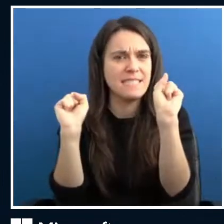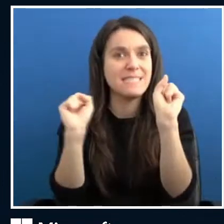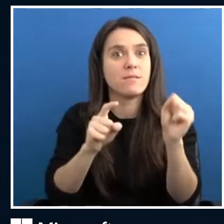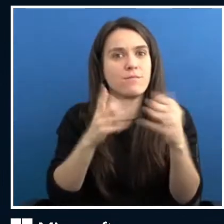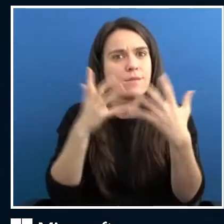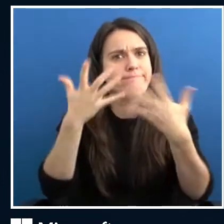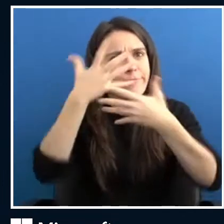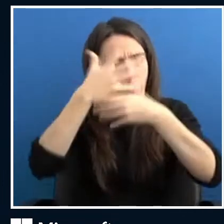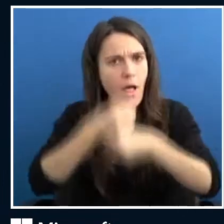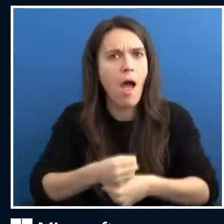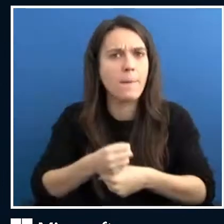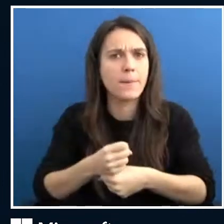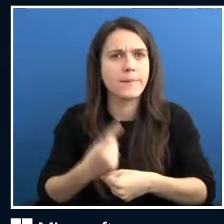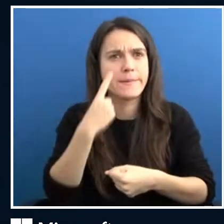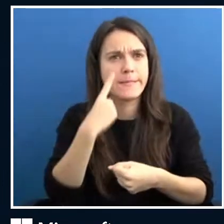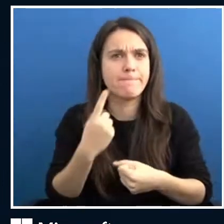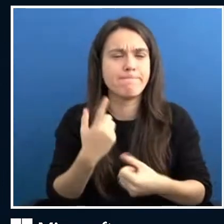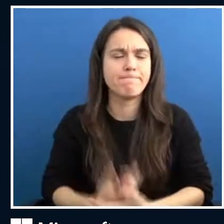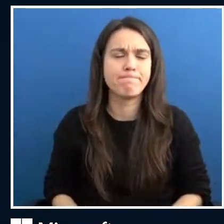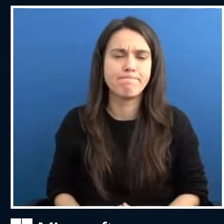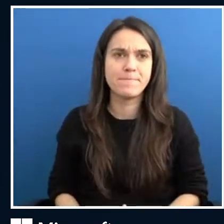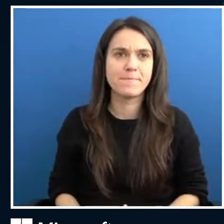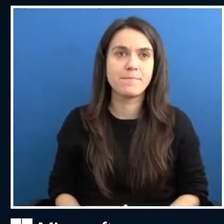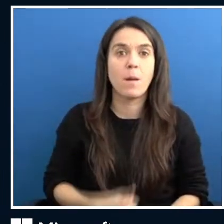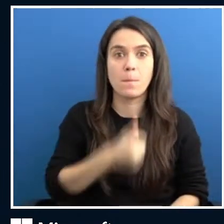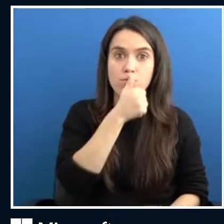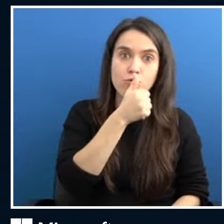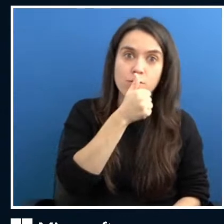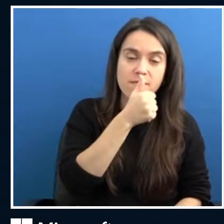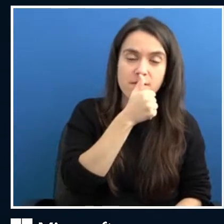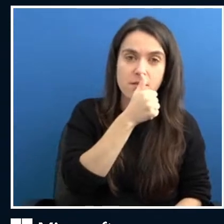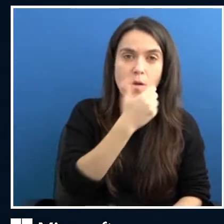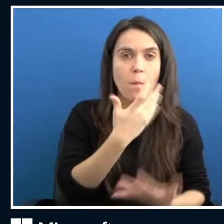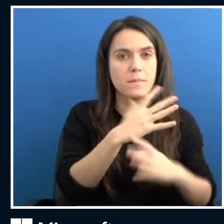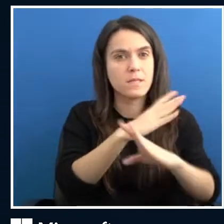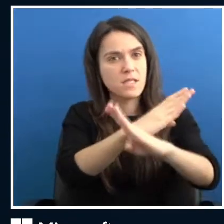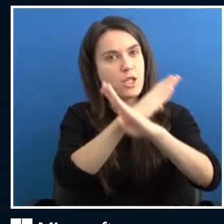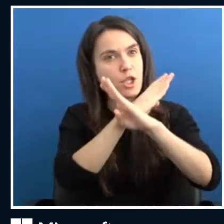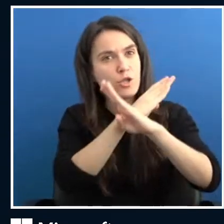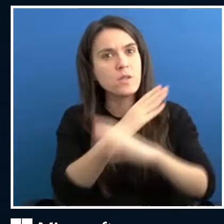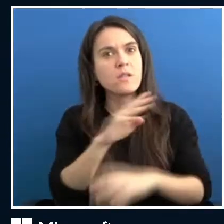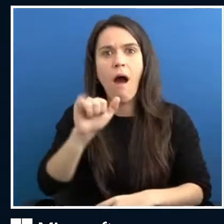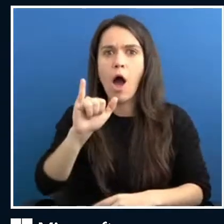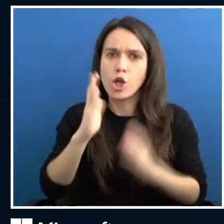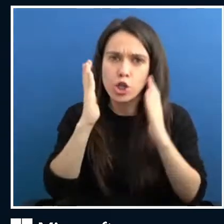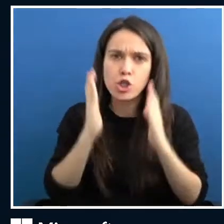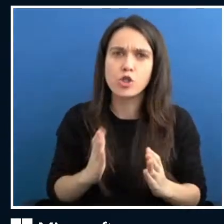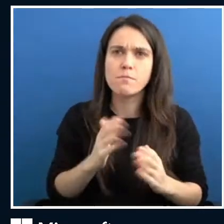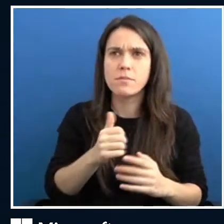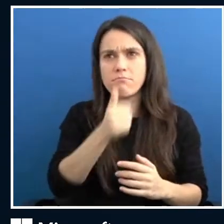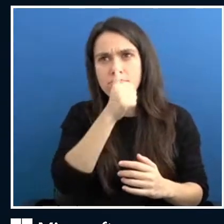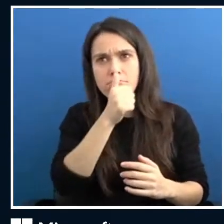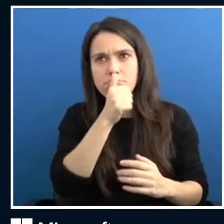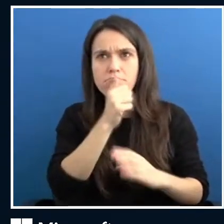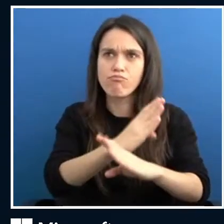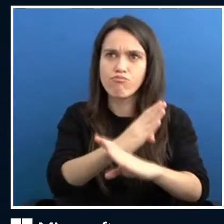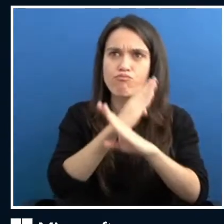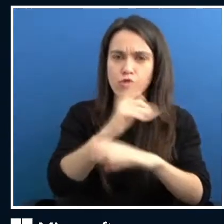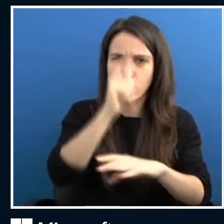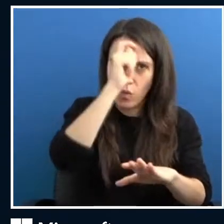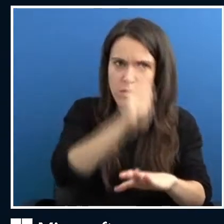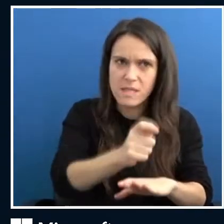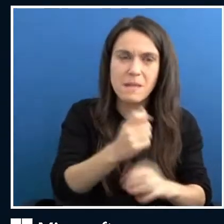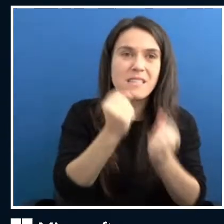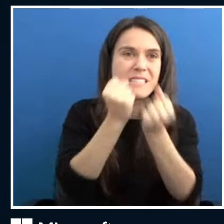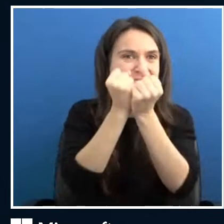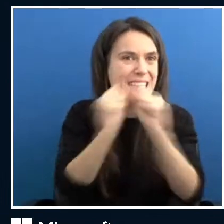safely. Privacy and security. AI systems should be secure and respect privacy. Safety is physical